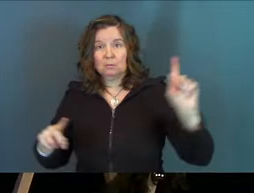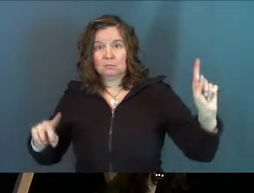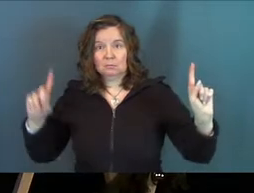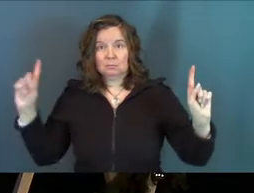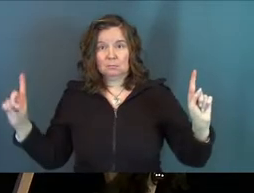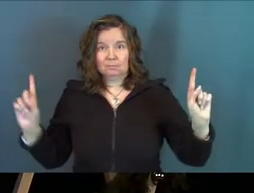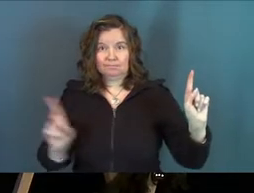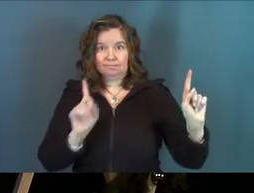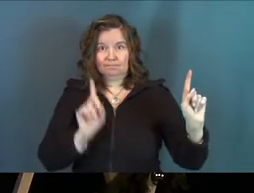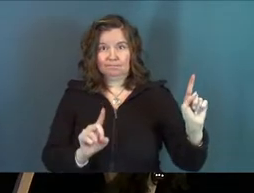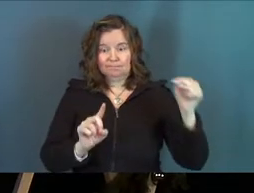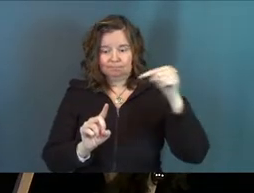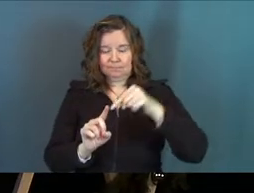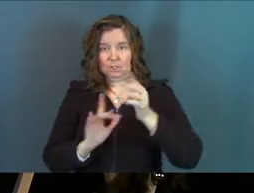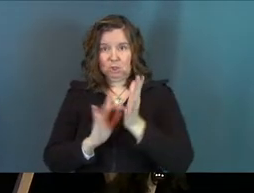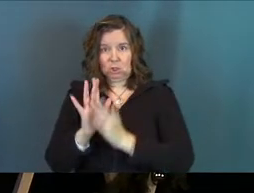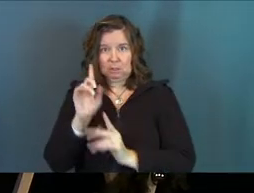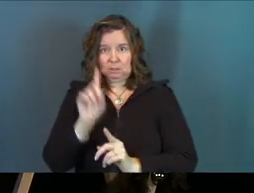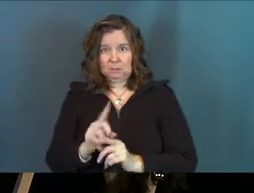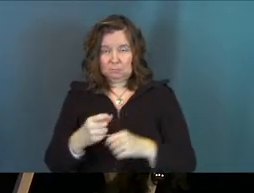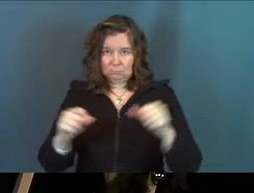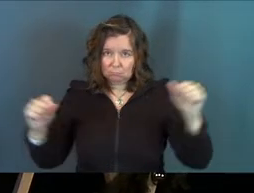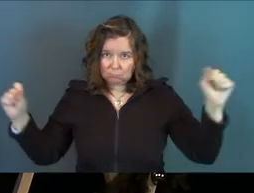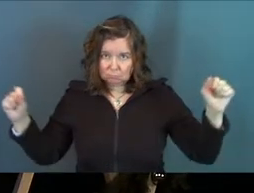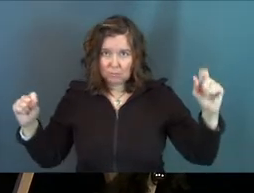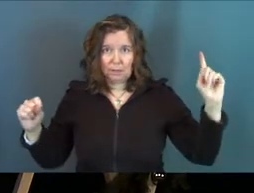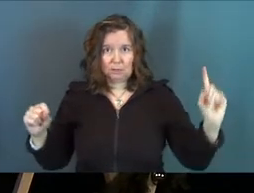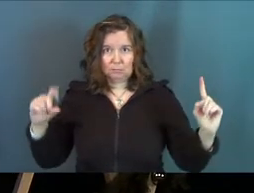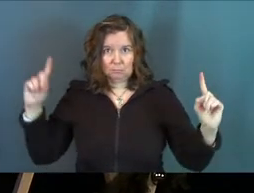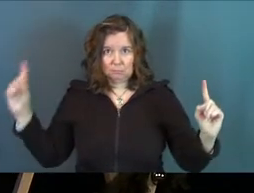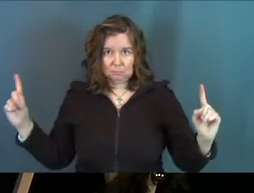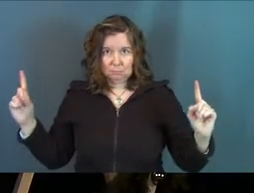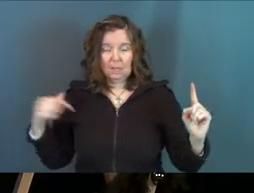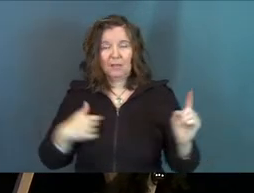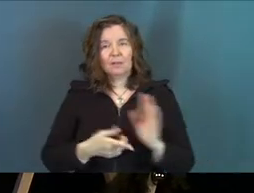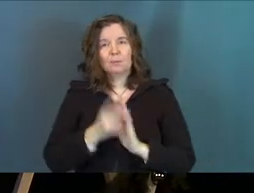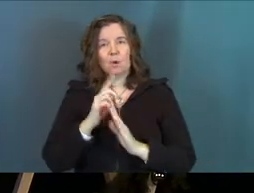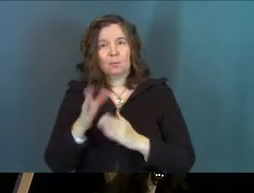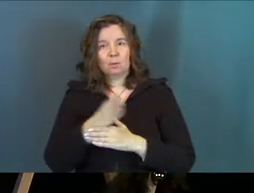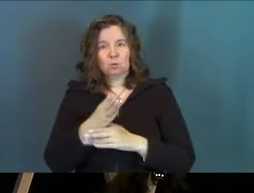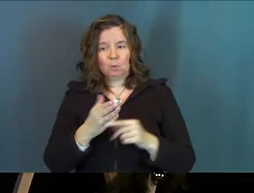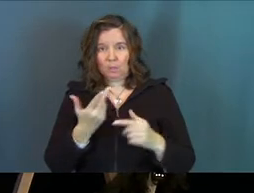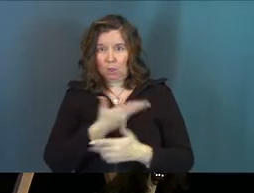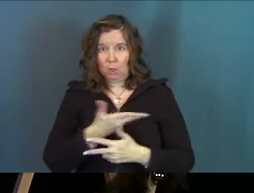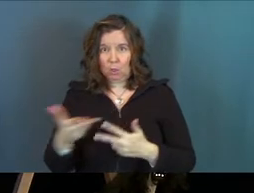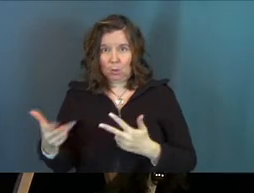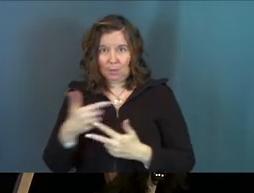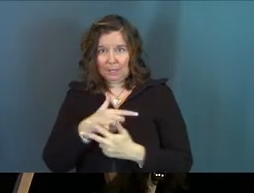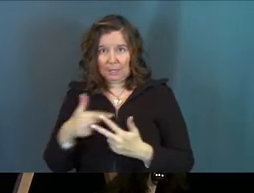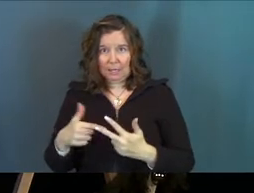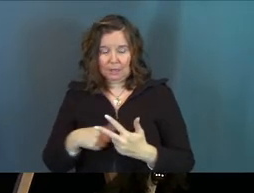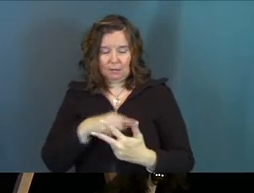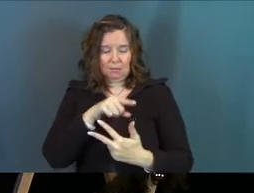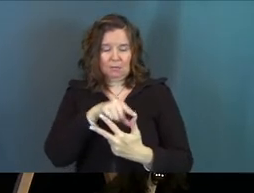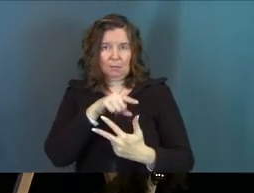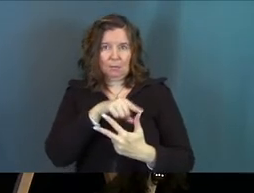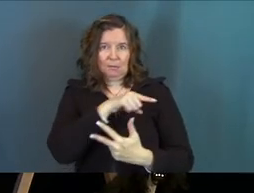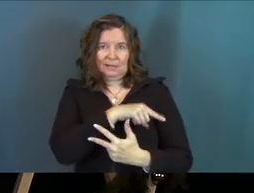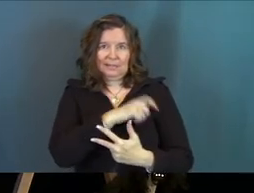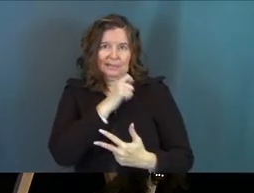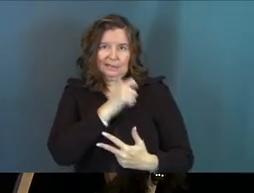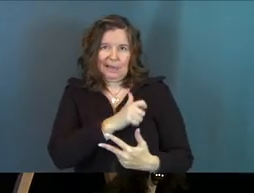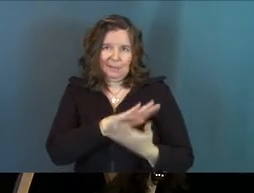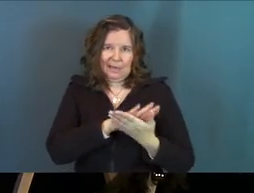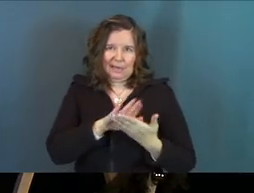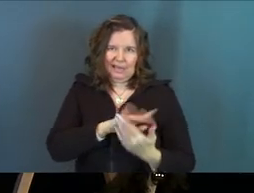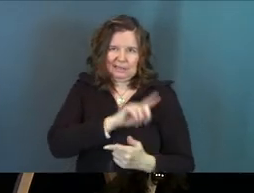him, right? Also both being crucified. Well, there's this kind of moment between the three, and one of the criminals is just not